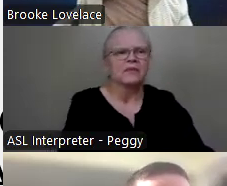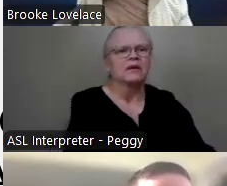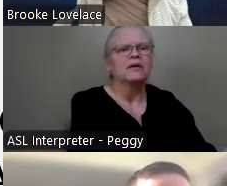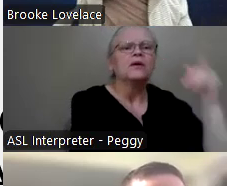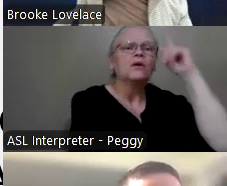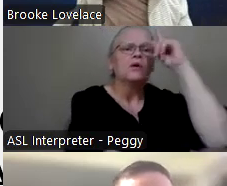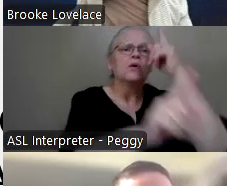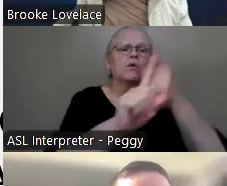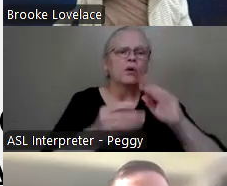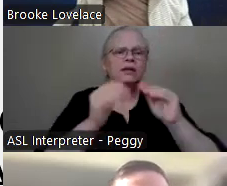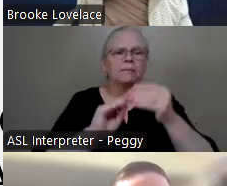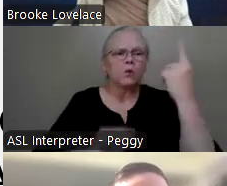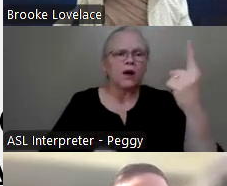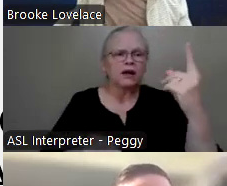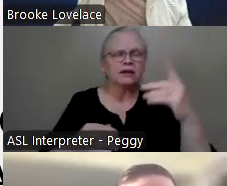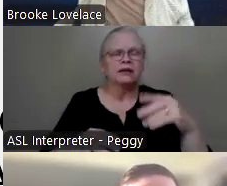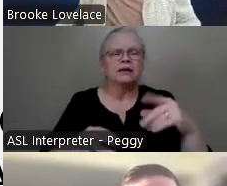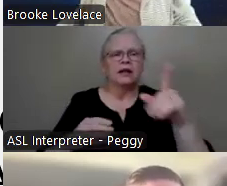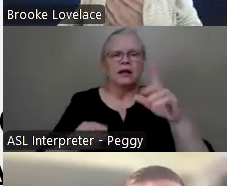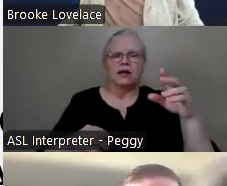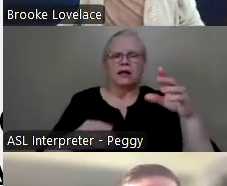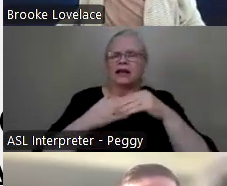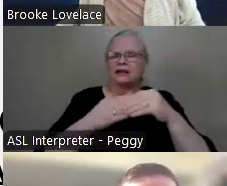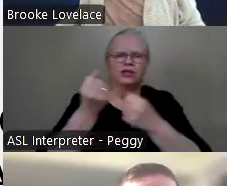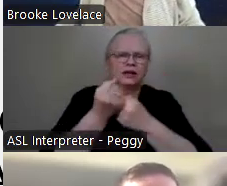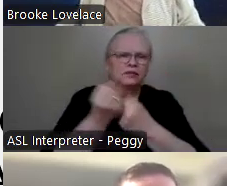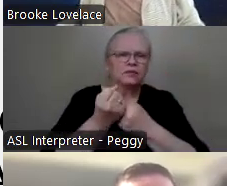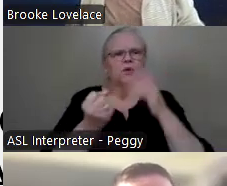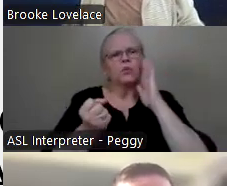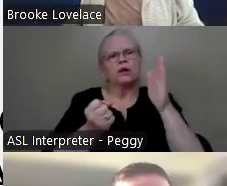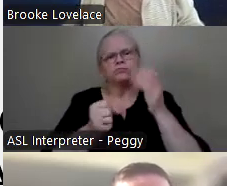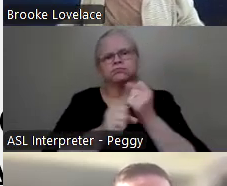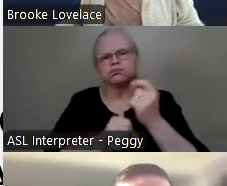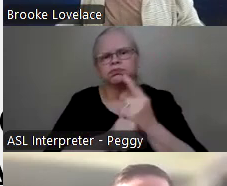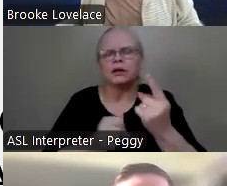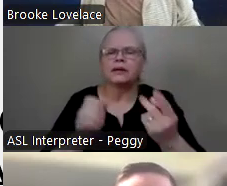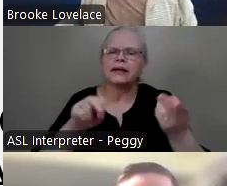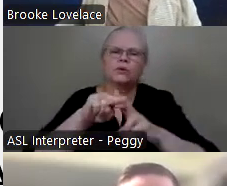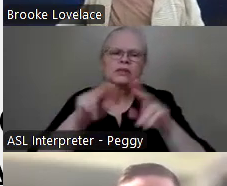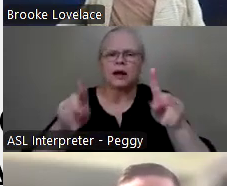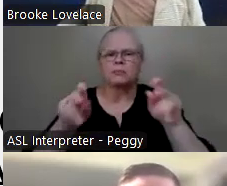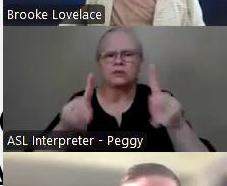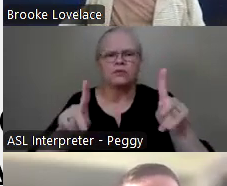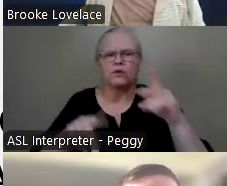and advocacy. So by 2031, the council will increase opportunities for people with developmental disabilities and their